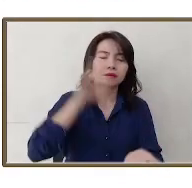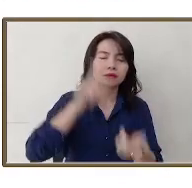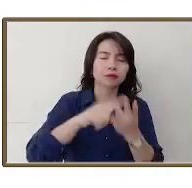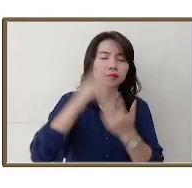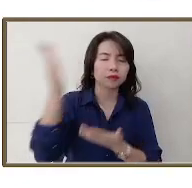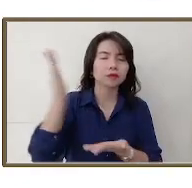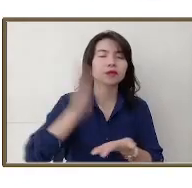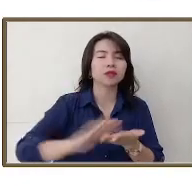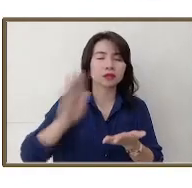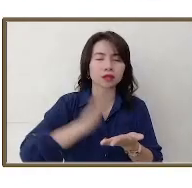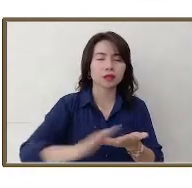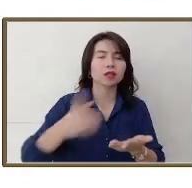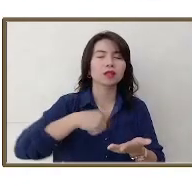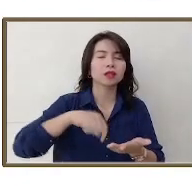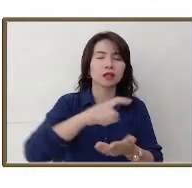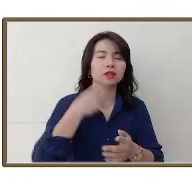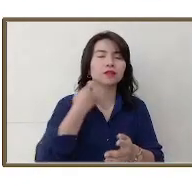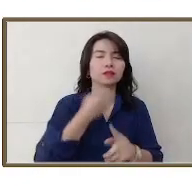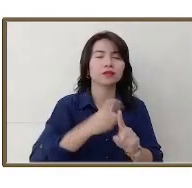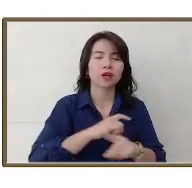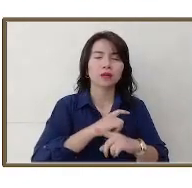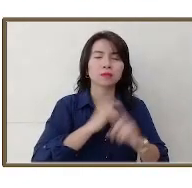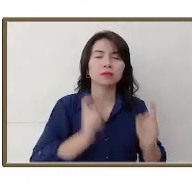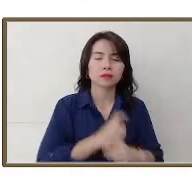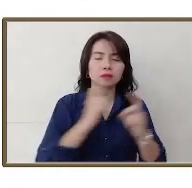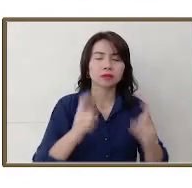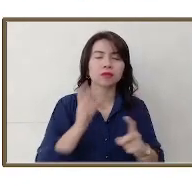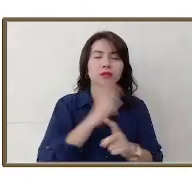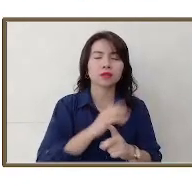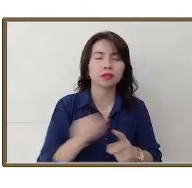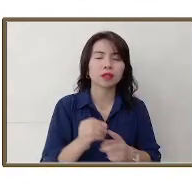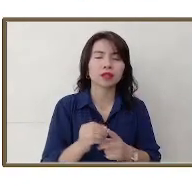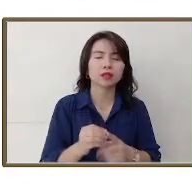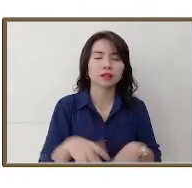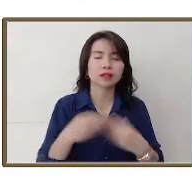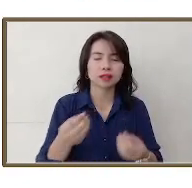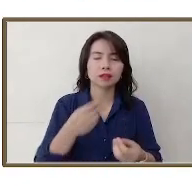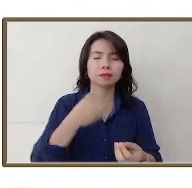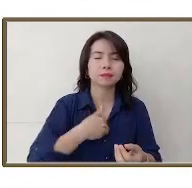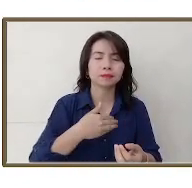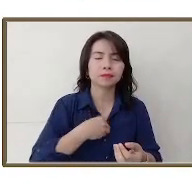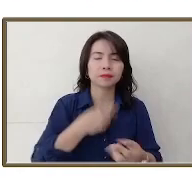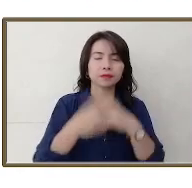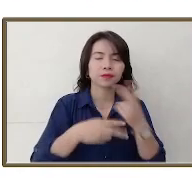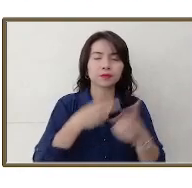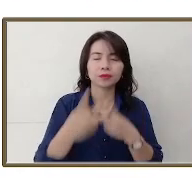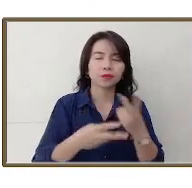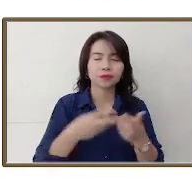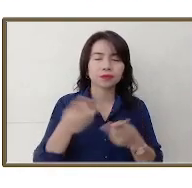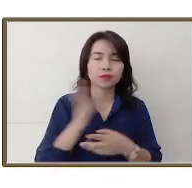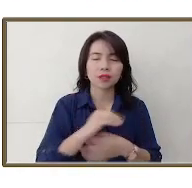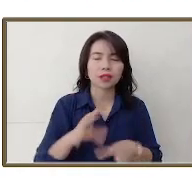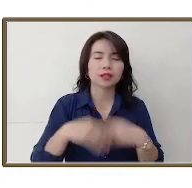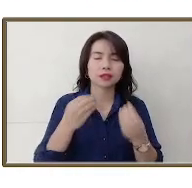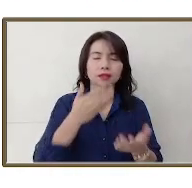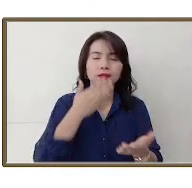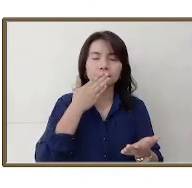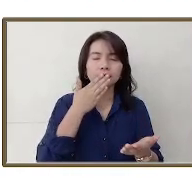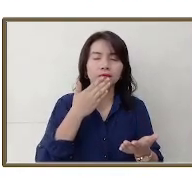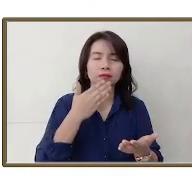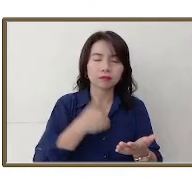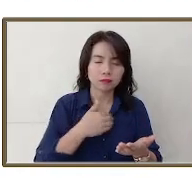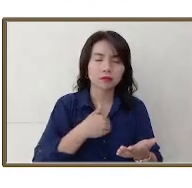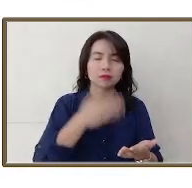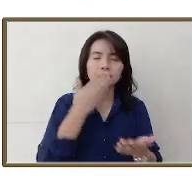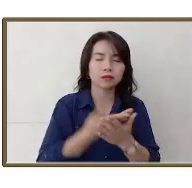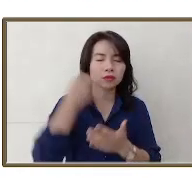us from all unrighteousness and forgive us on all our sins. And please sustain my voice as well, O God, and give us a good audio system and also a strong